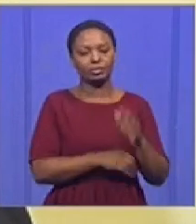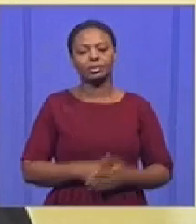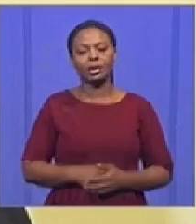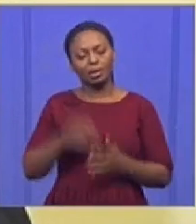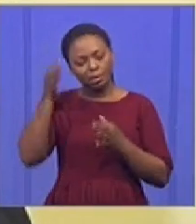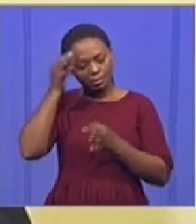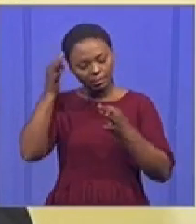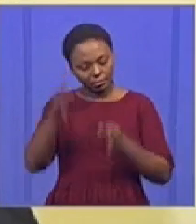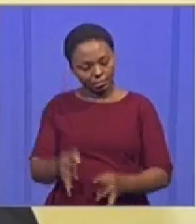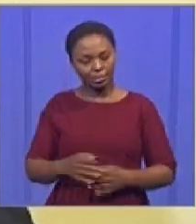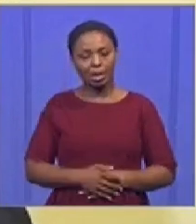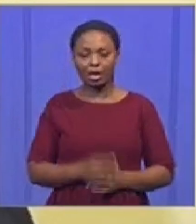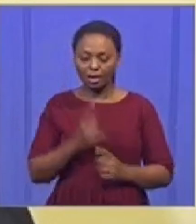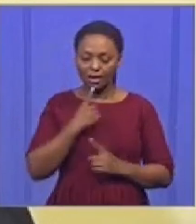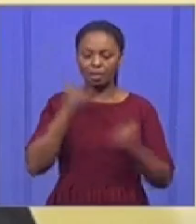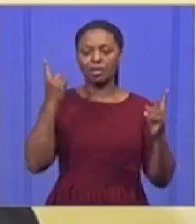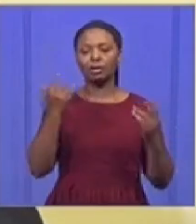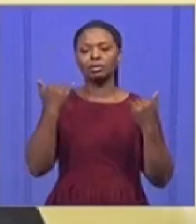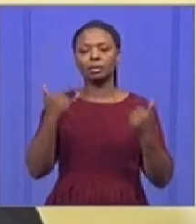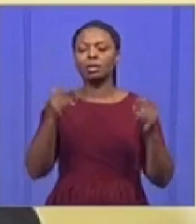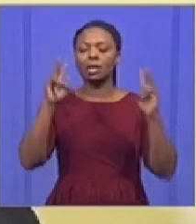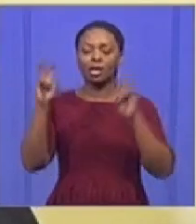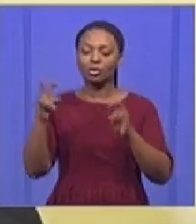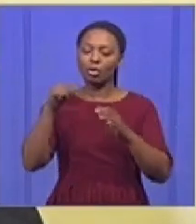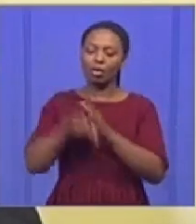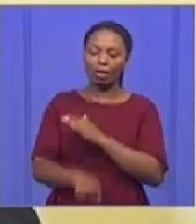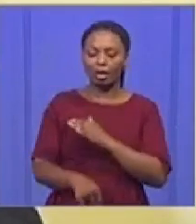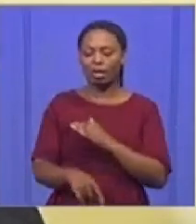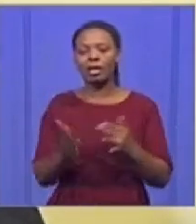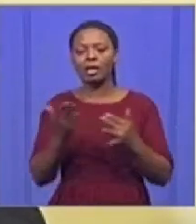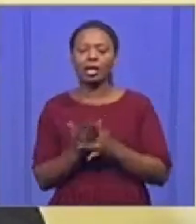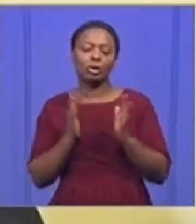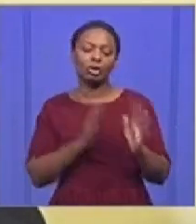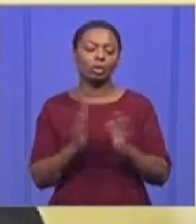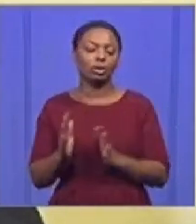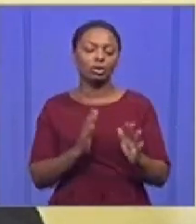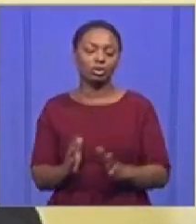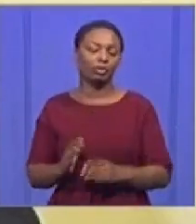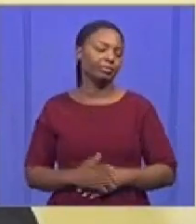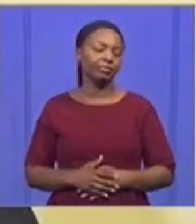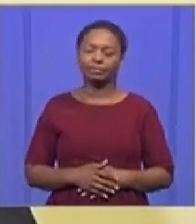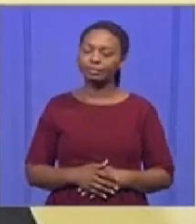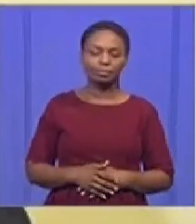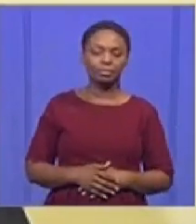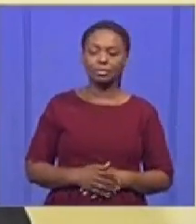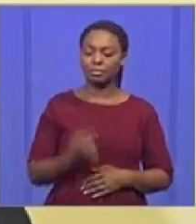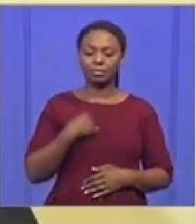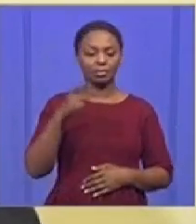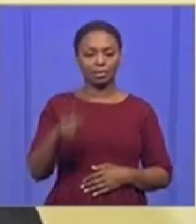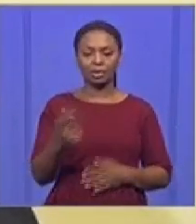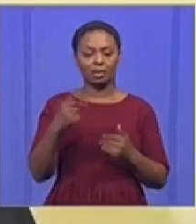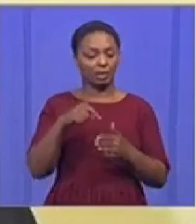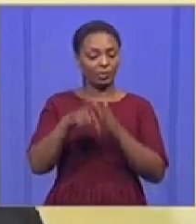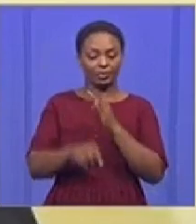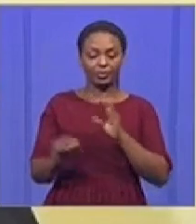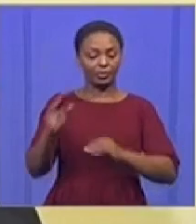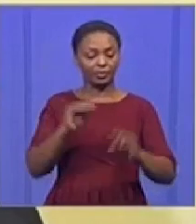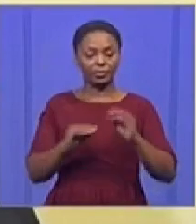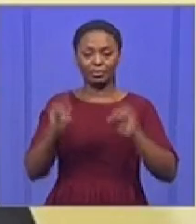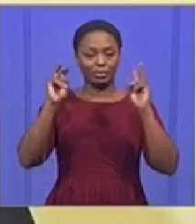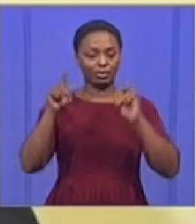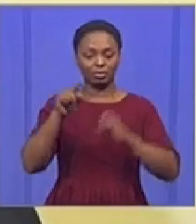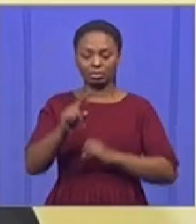on the merits of the case. So you are now going into the actual substance of the matter. That judgment just